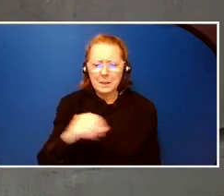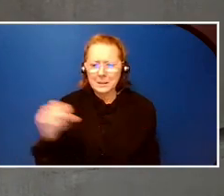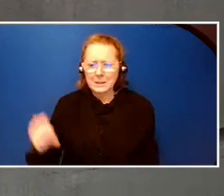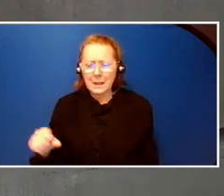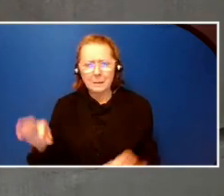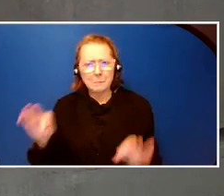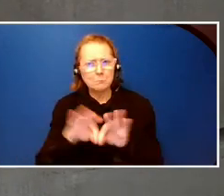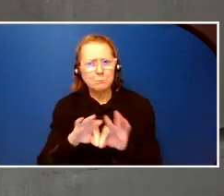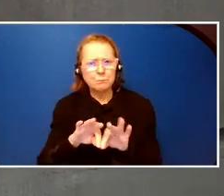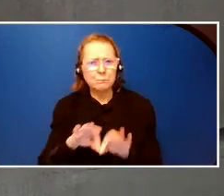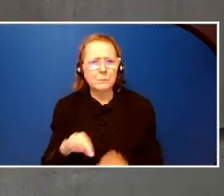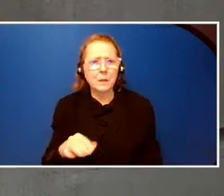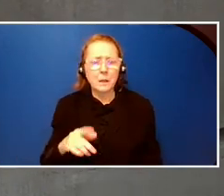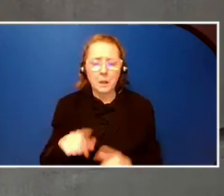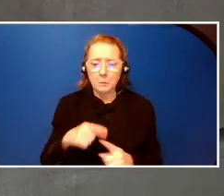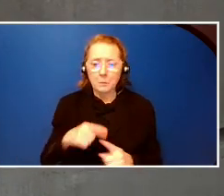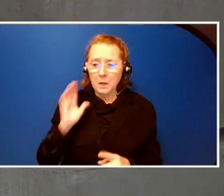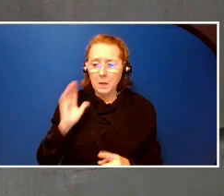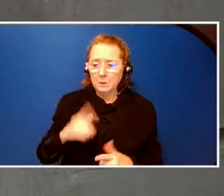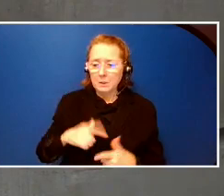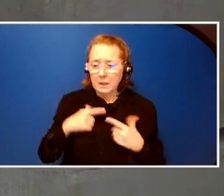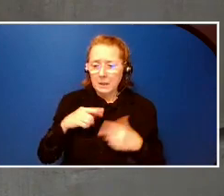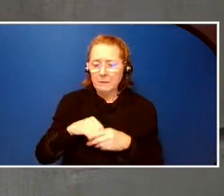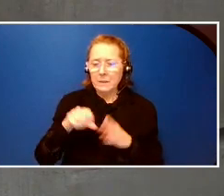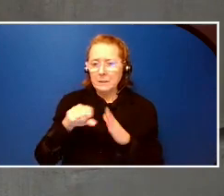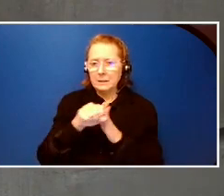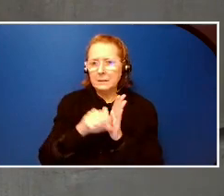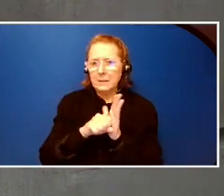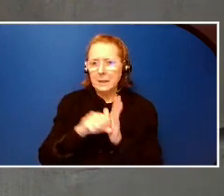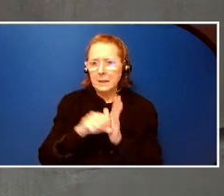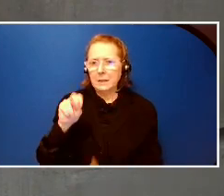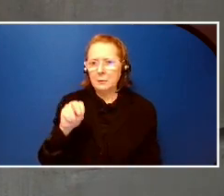When I lived in New Mexico in 2003, they established the Rail Runner.